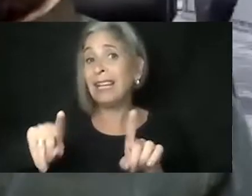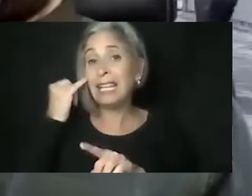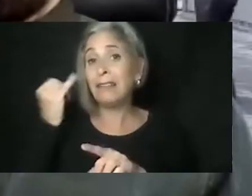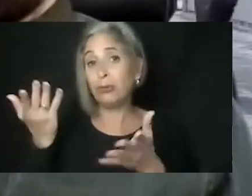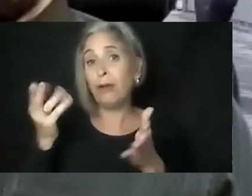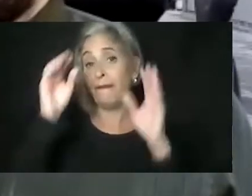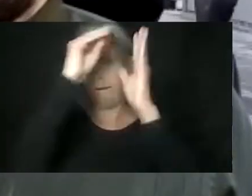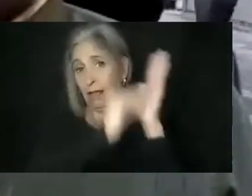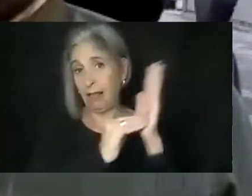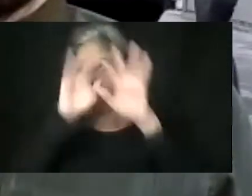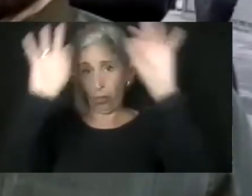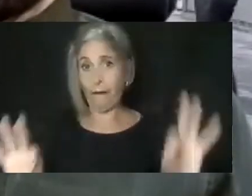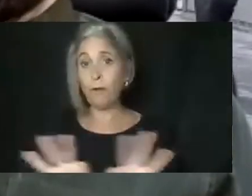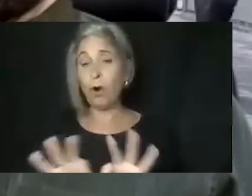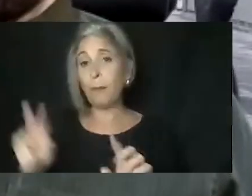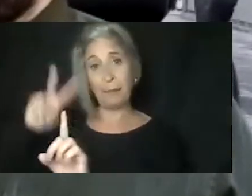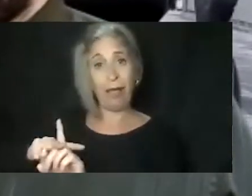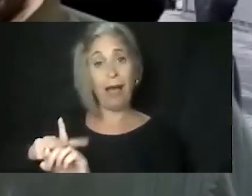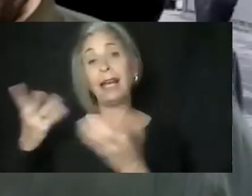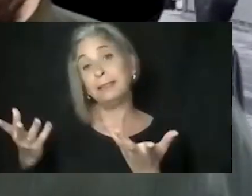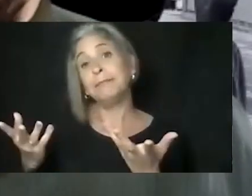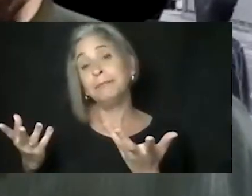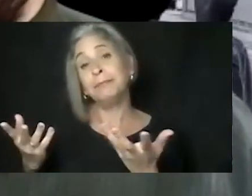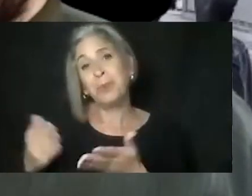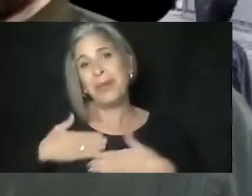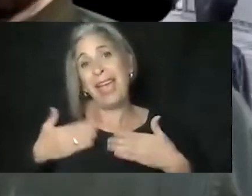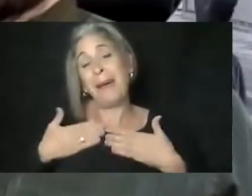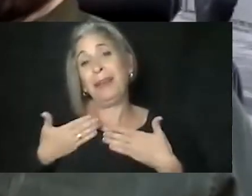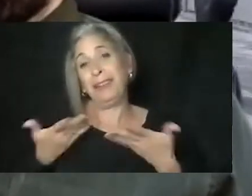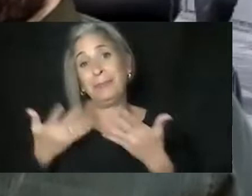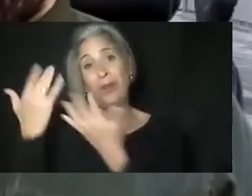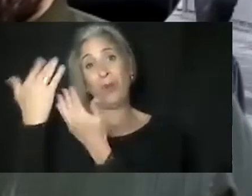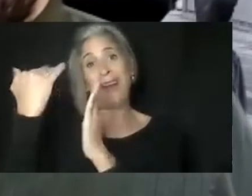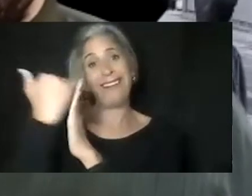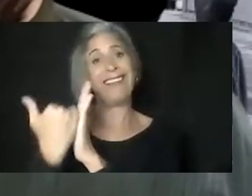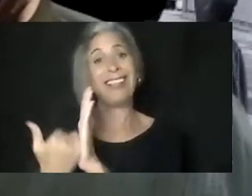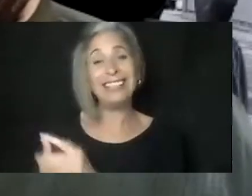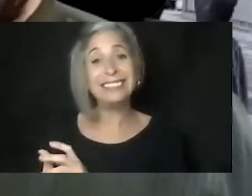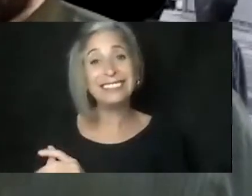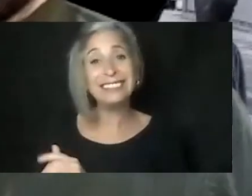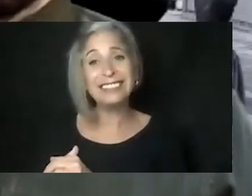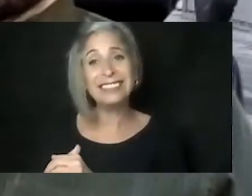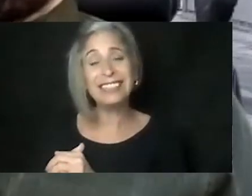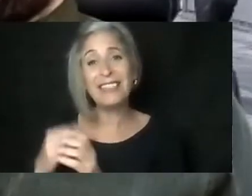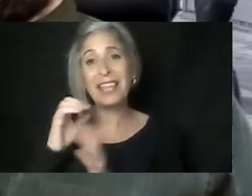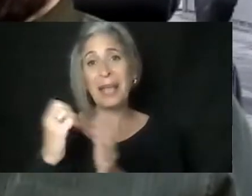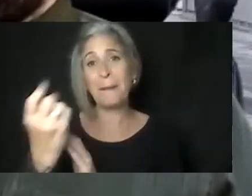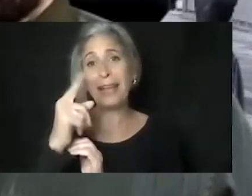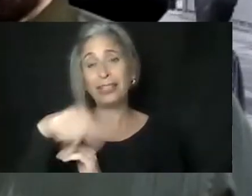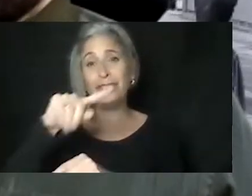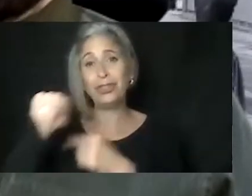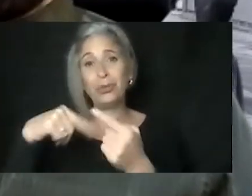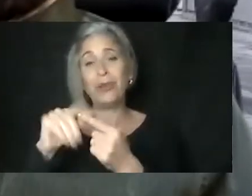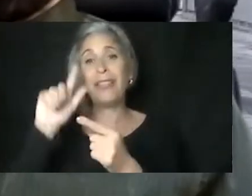and filled out our form and applied, then we'd be happy to put you on the waiting list and get back to you as soon as Fable does